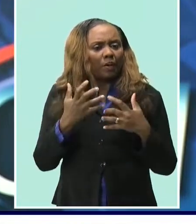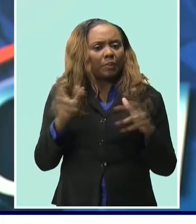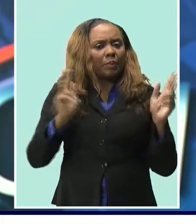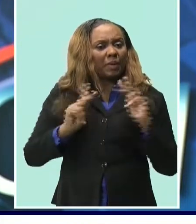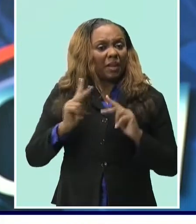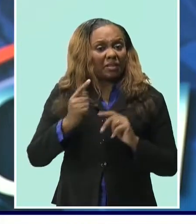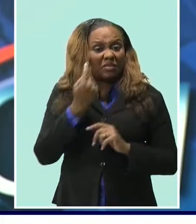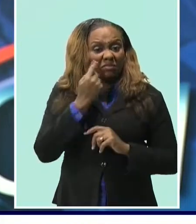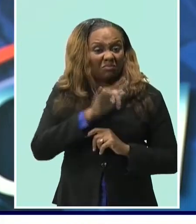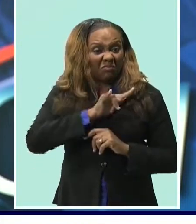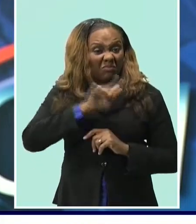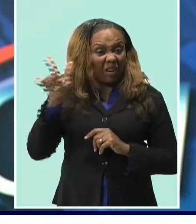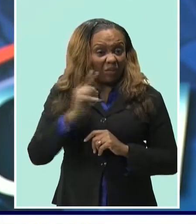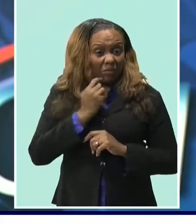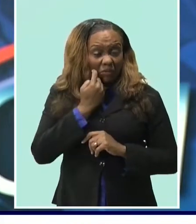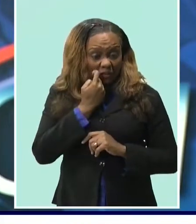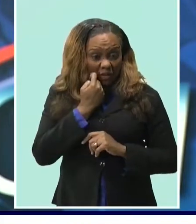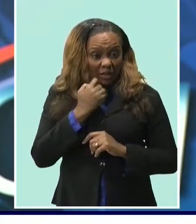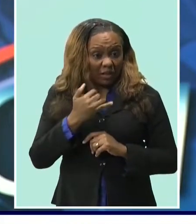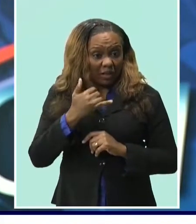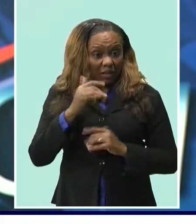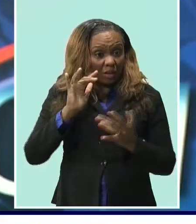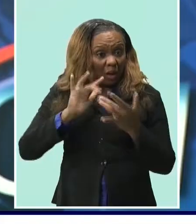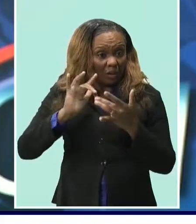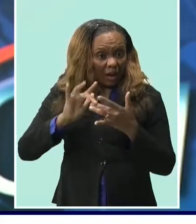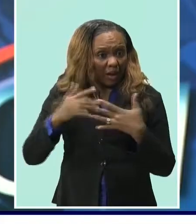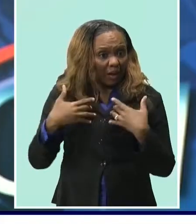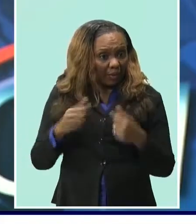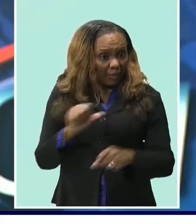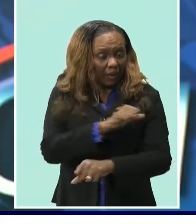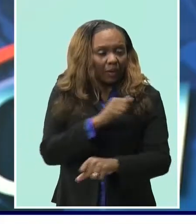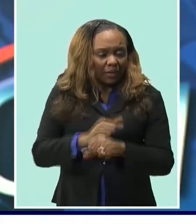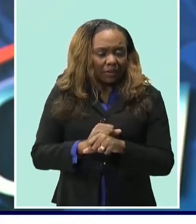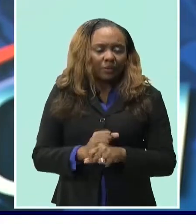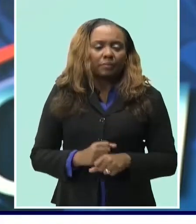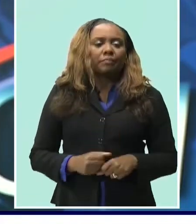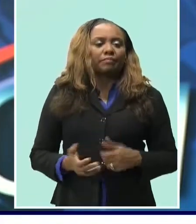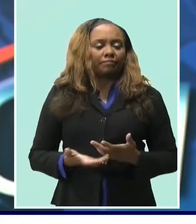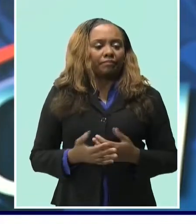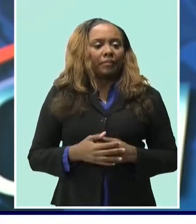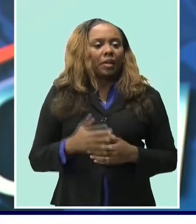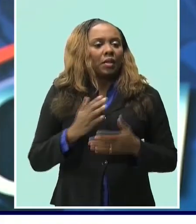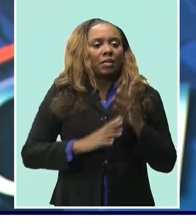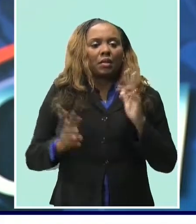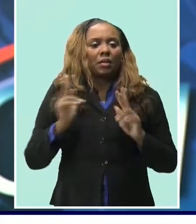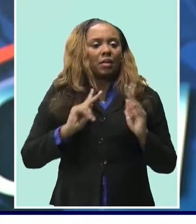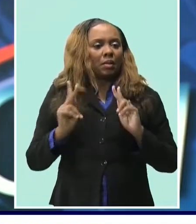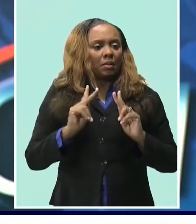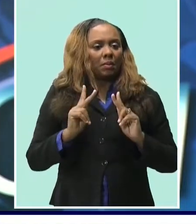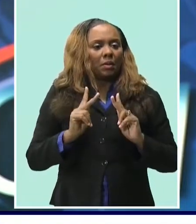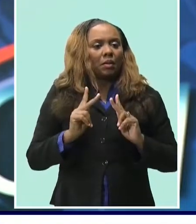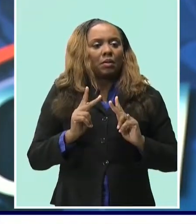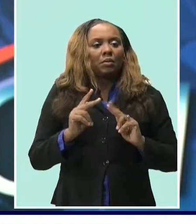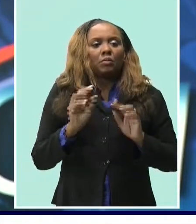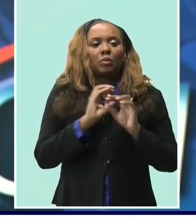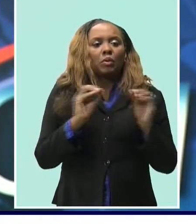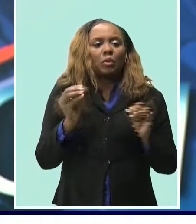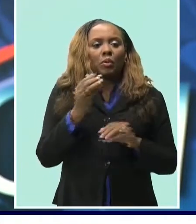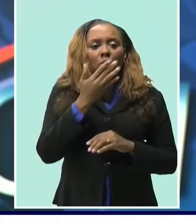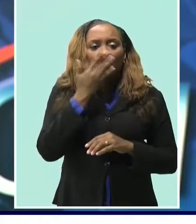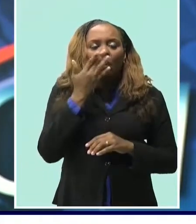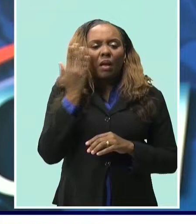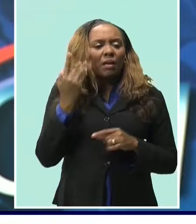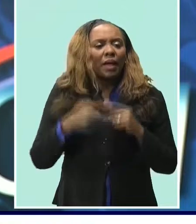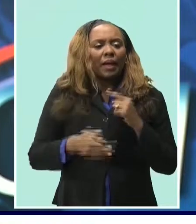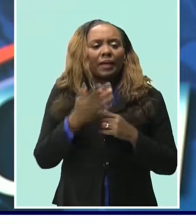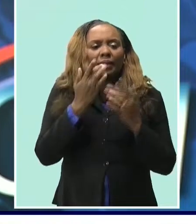based on investigations with these individuals, health officials are adding loss of smell and taste to the list of symptoms for which people